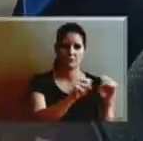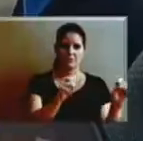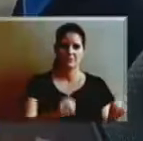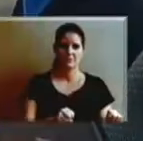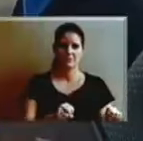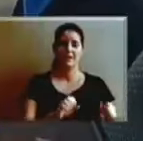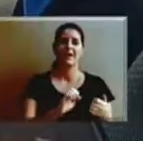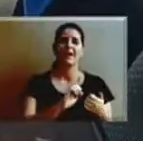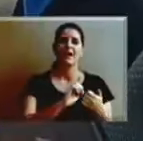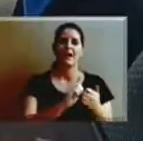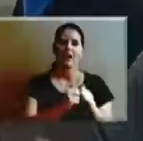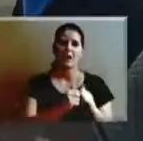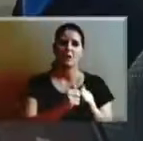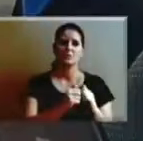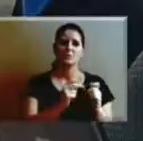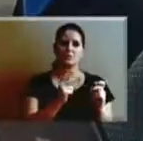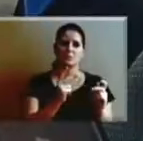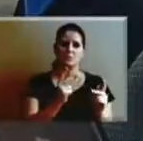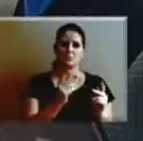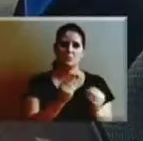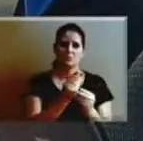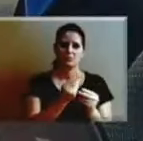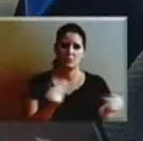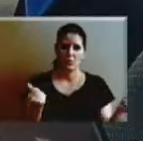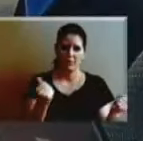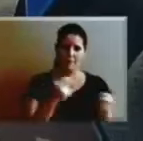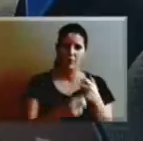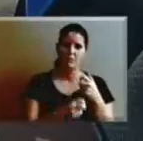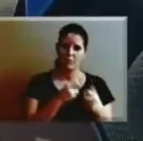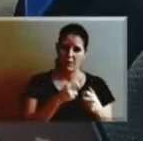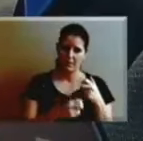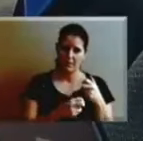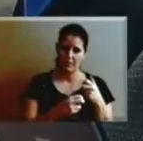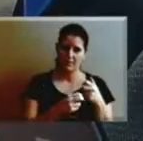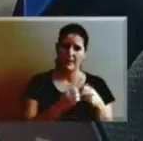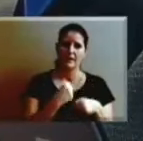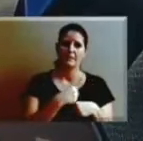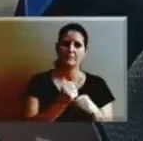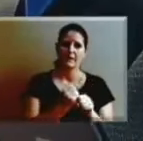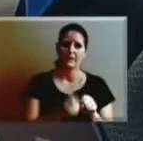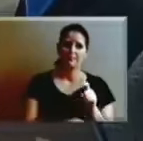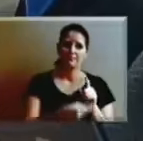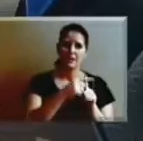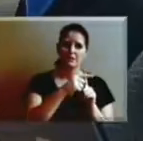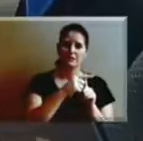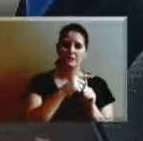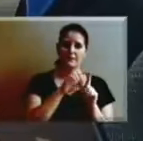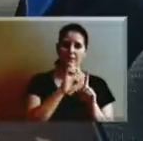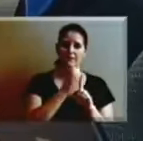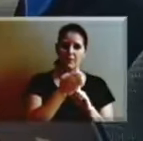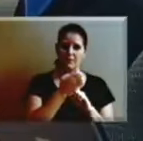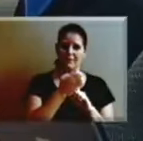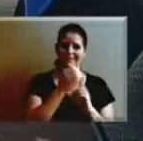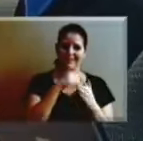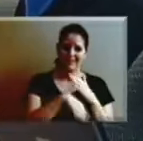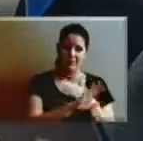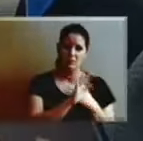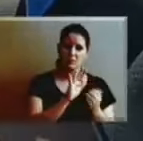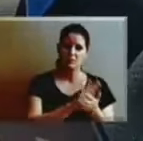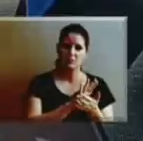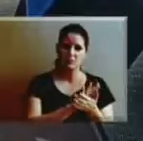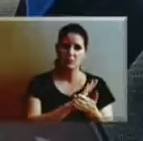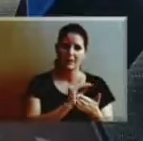how to de-escalate, how to work with students to create a positive environment in their school, and to intervene